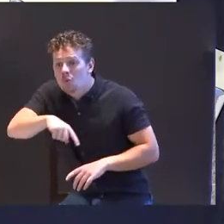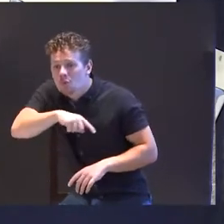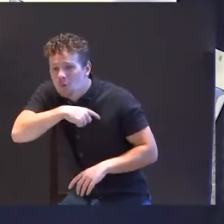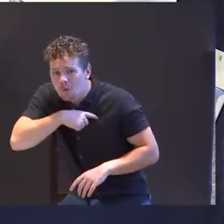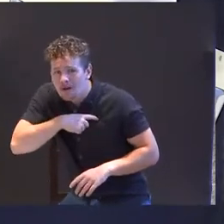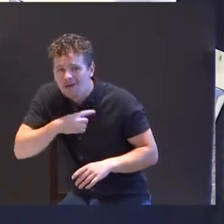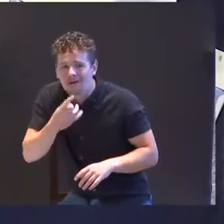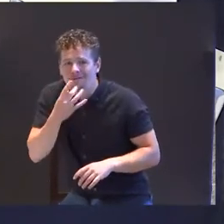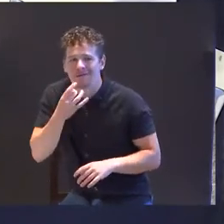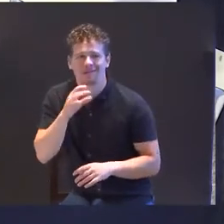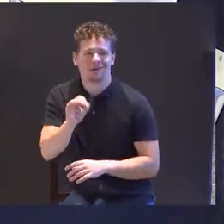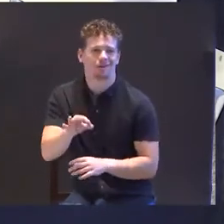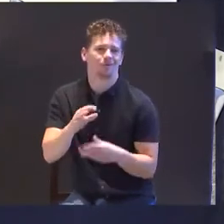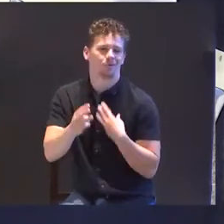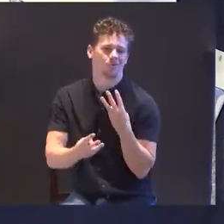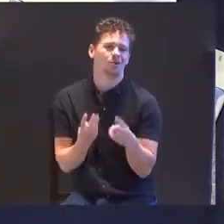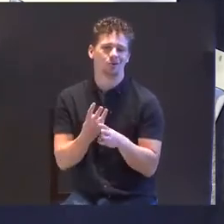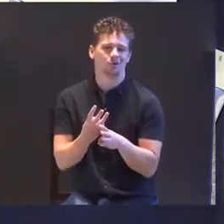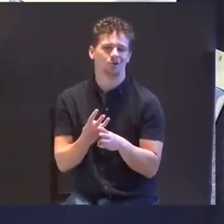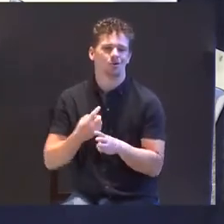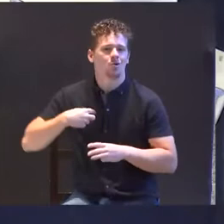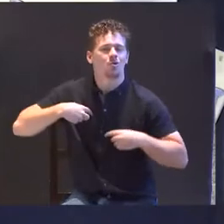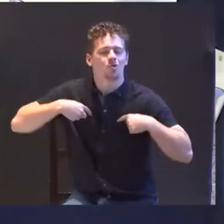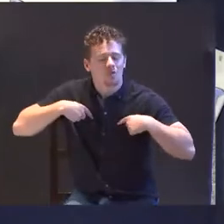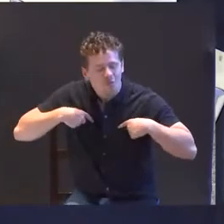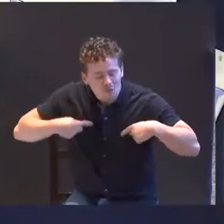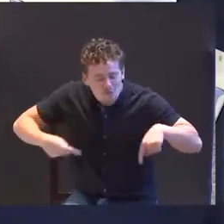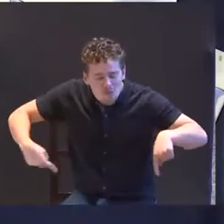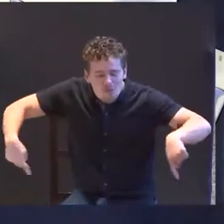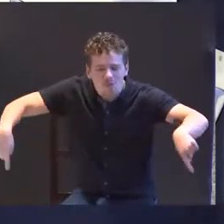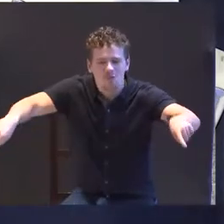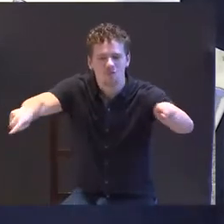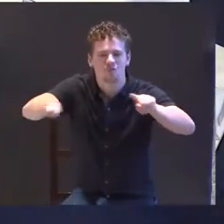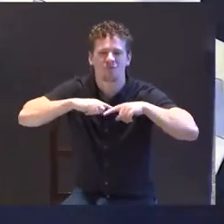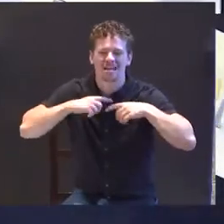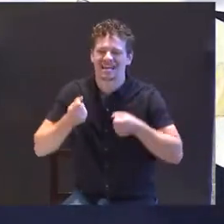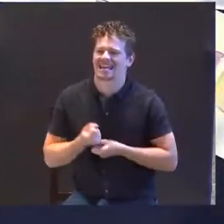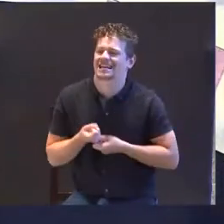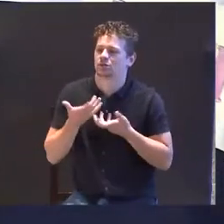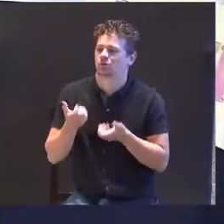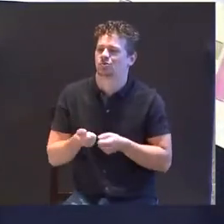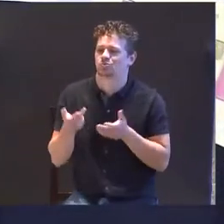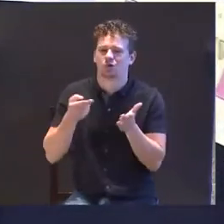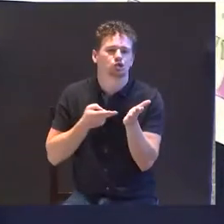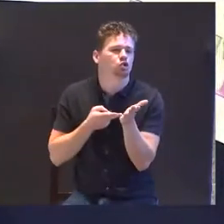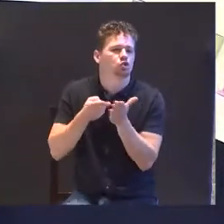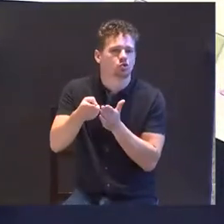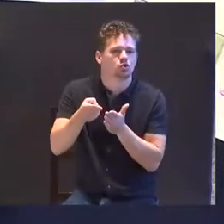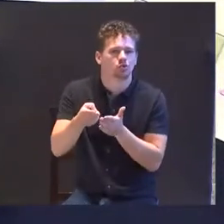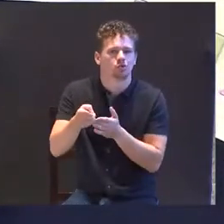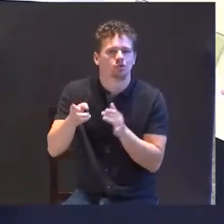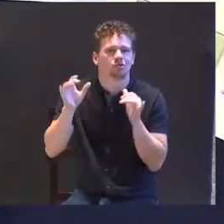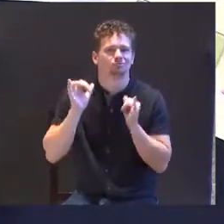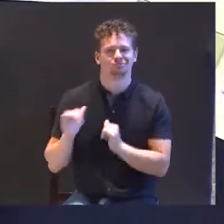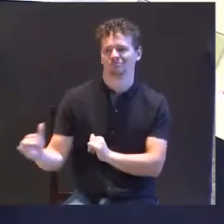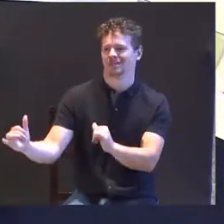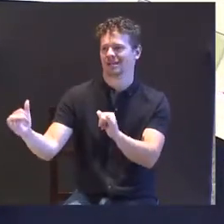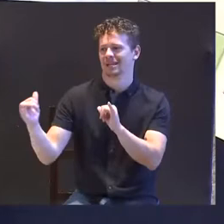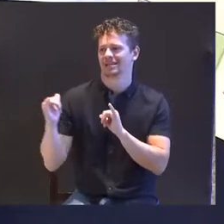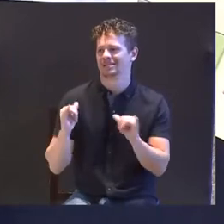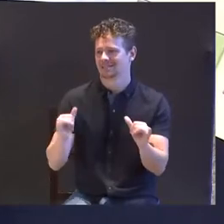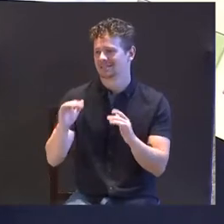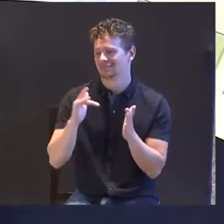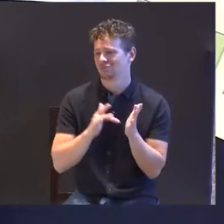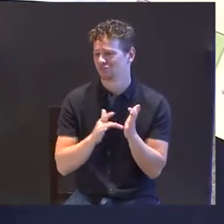we are the light of the world. And therefore, we are to be the expresser of truth as well. As well as we understand